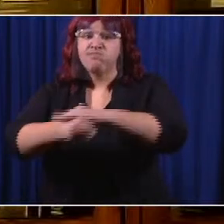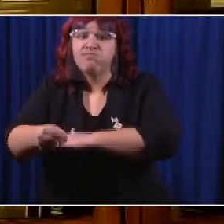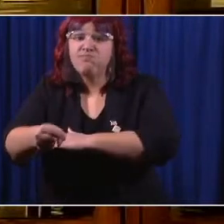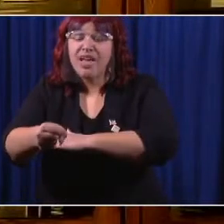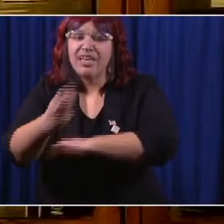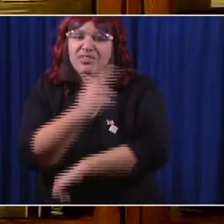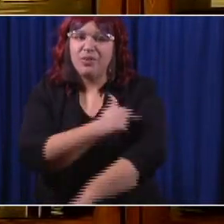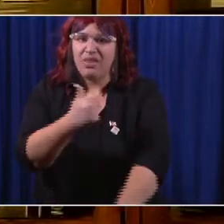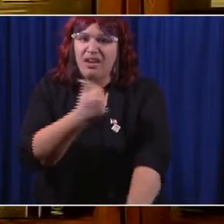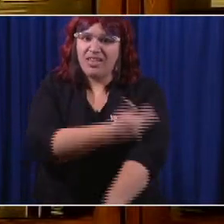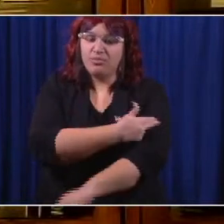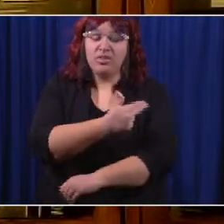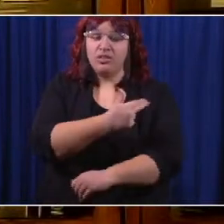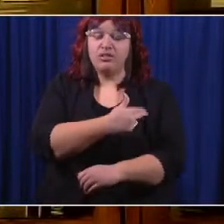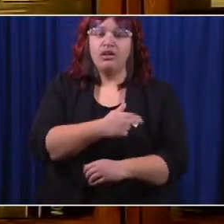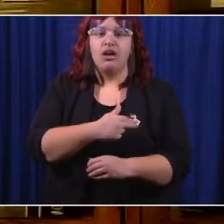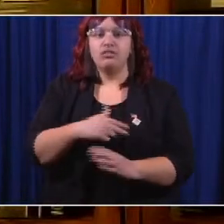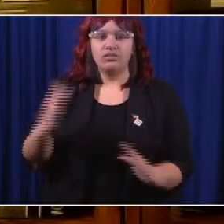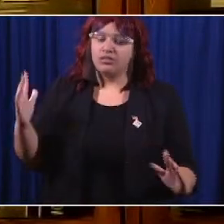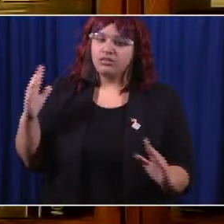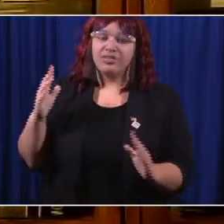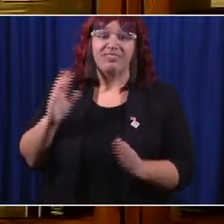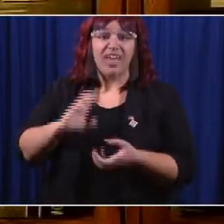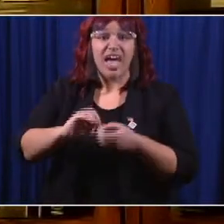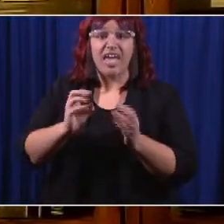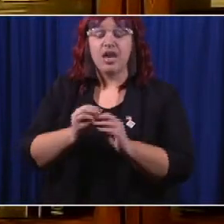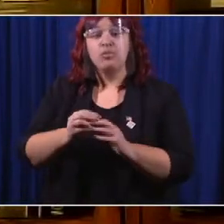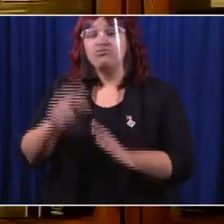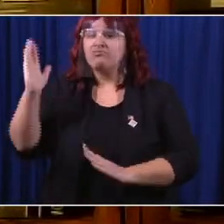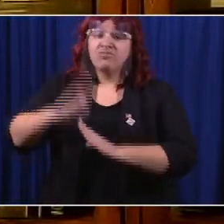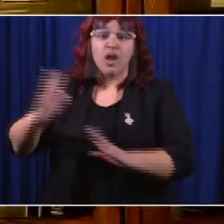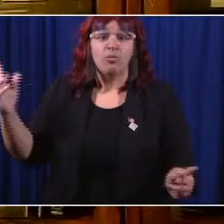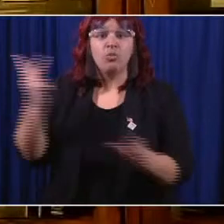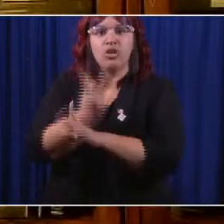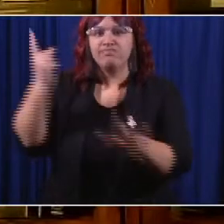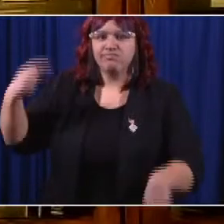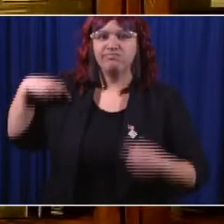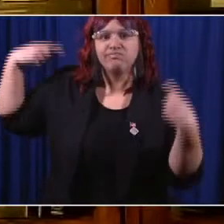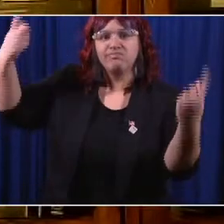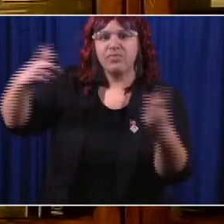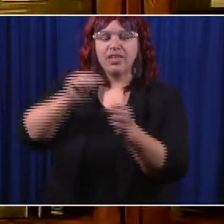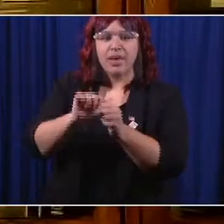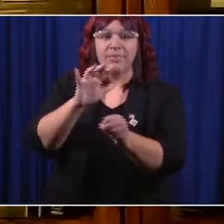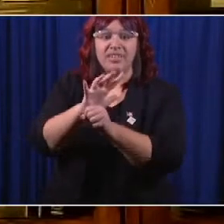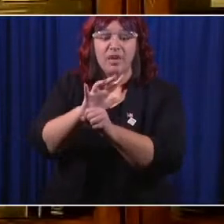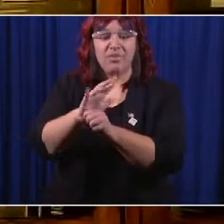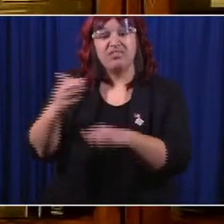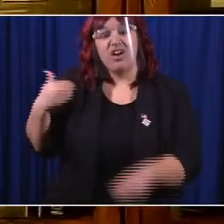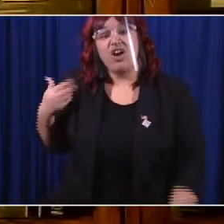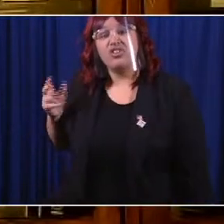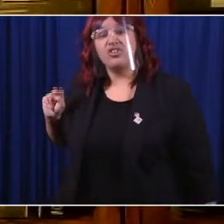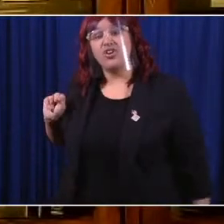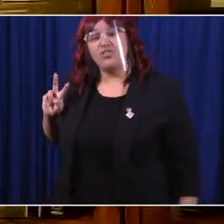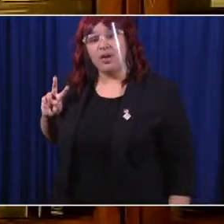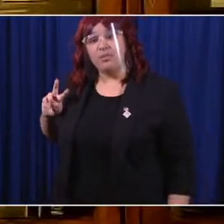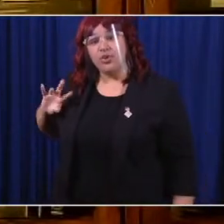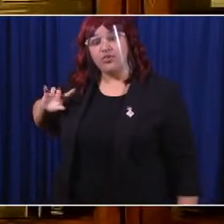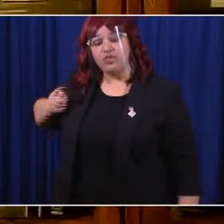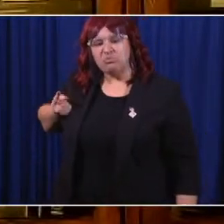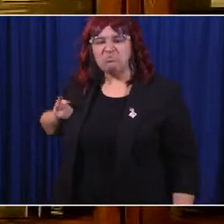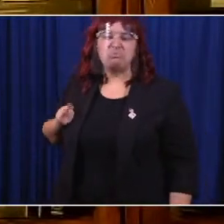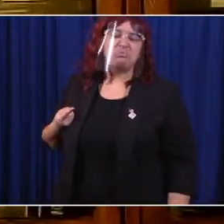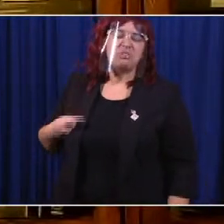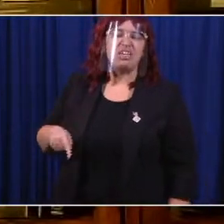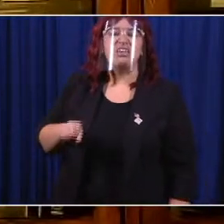first time ever during the course of the pandemic. Just back on November 1st, we were just under 1,700 patients in